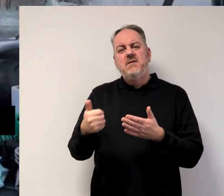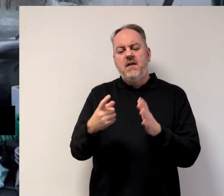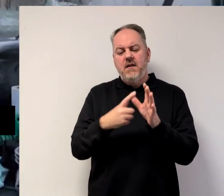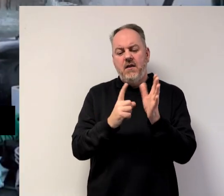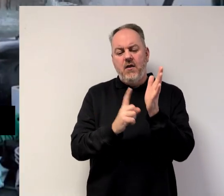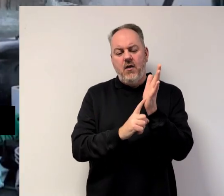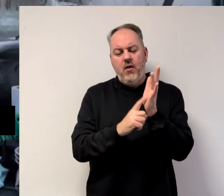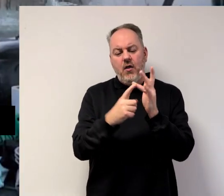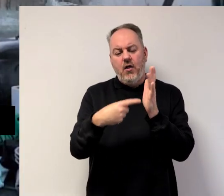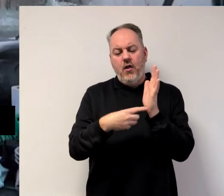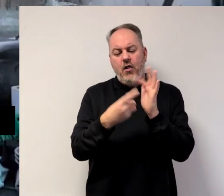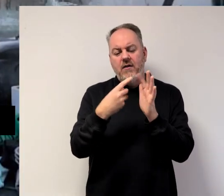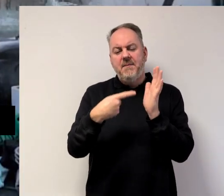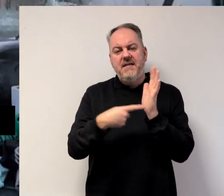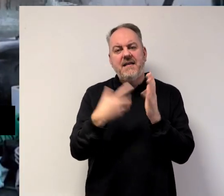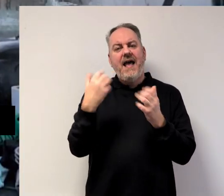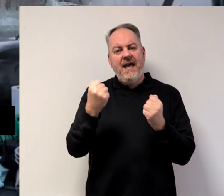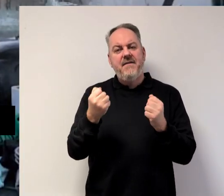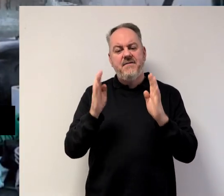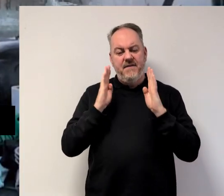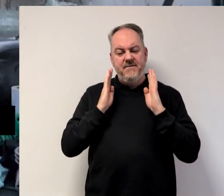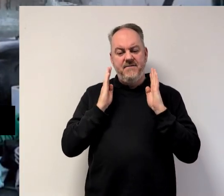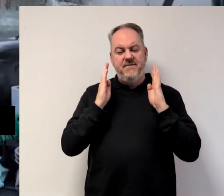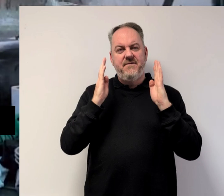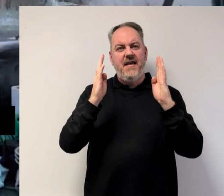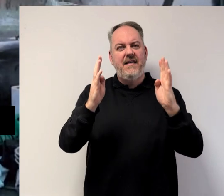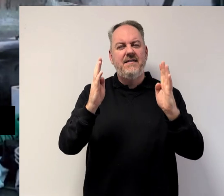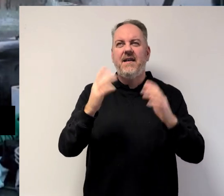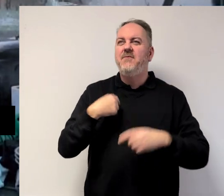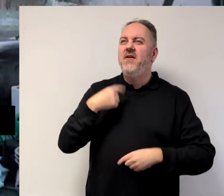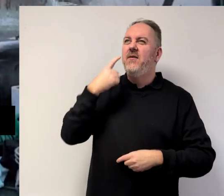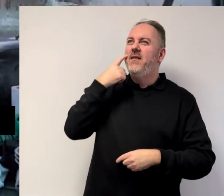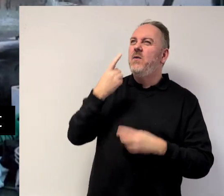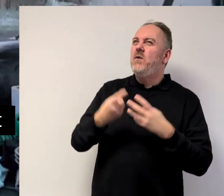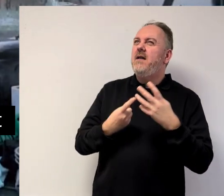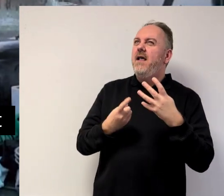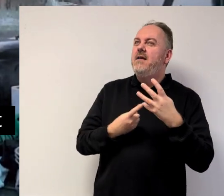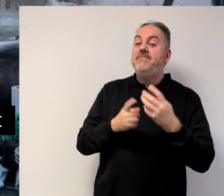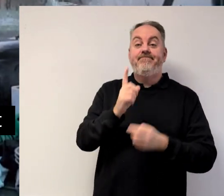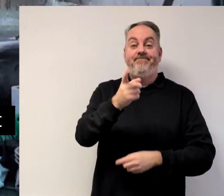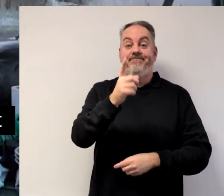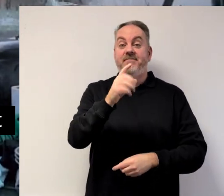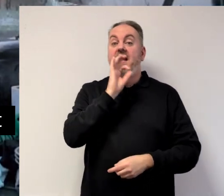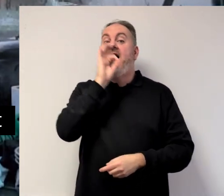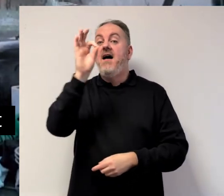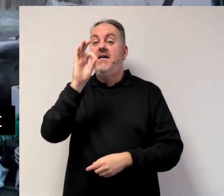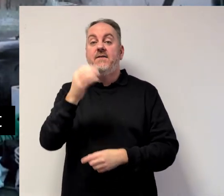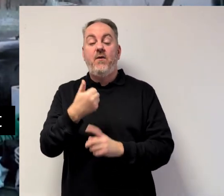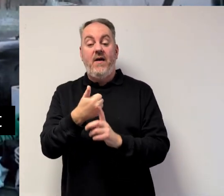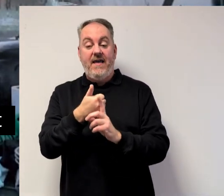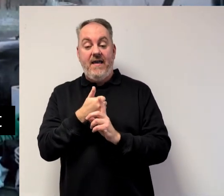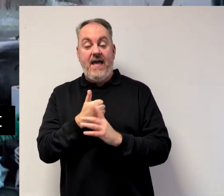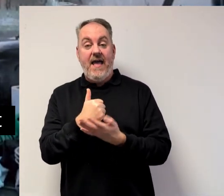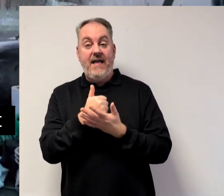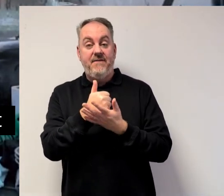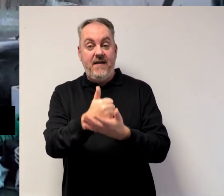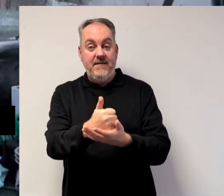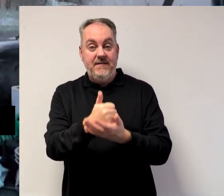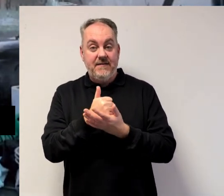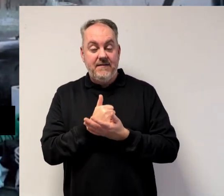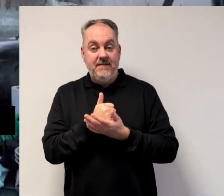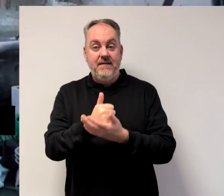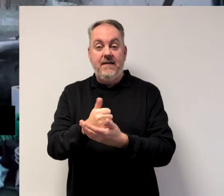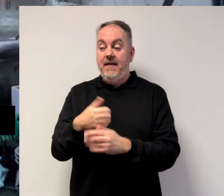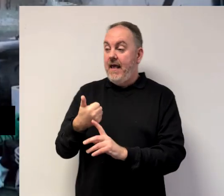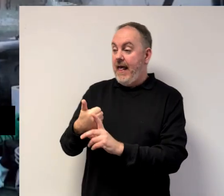I'm trying to think of anything else. Take advice, take help, do your research. There's plenty of help out